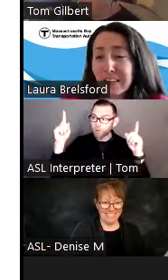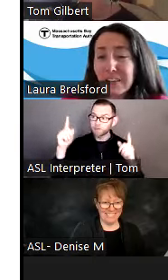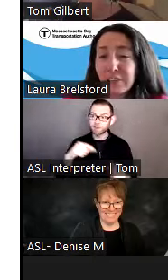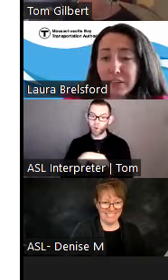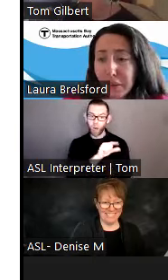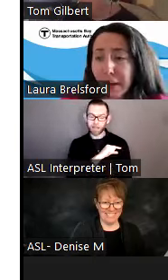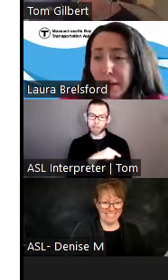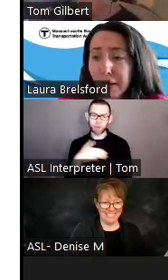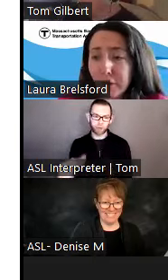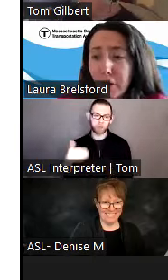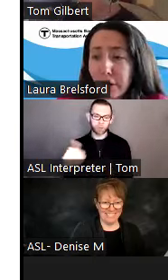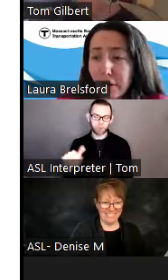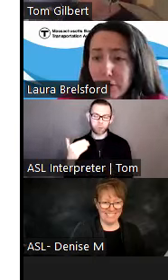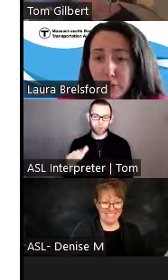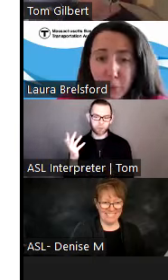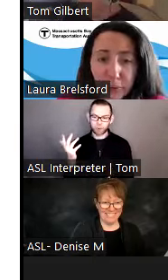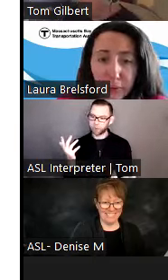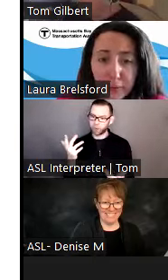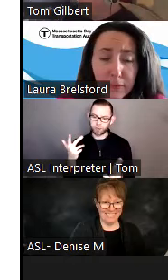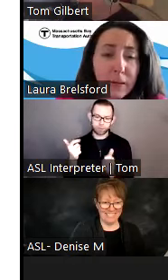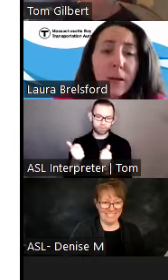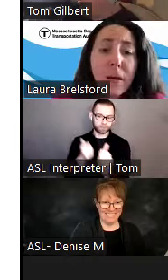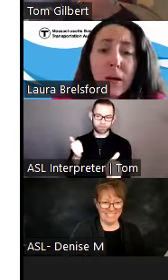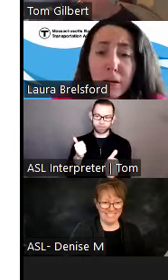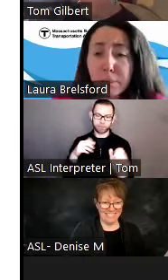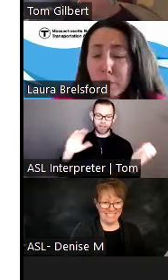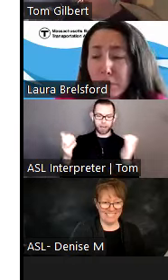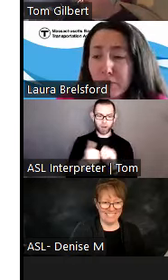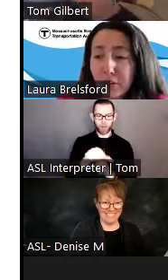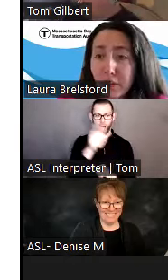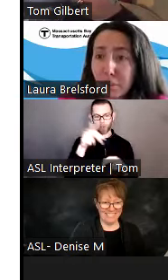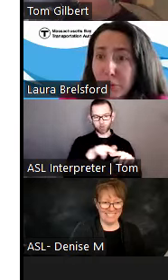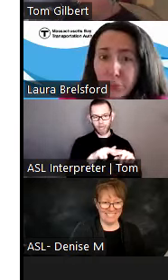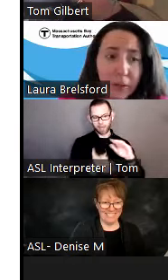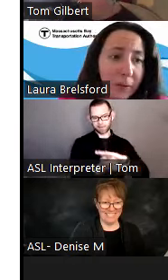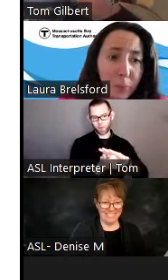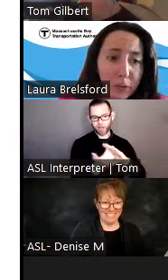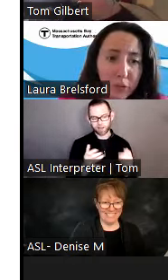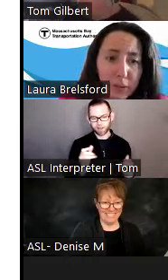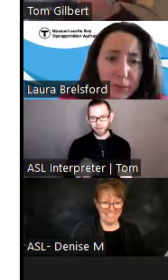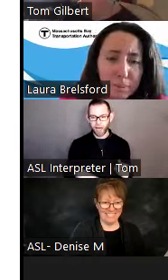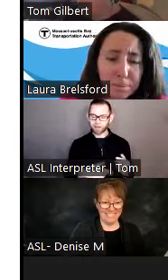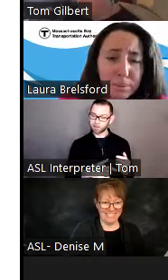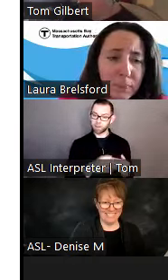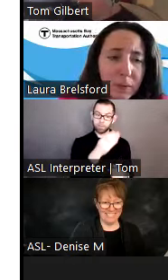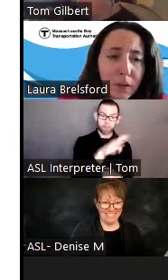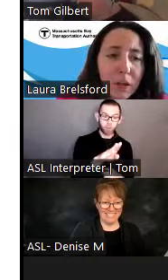lagging significantly behind our other subway lines, specifically the blue and orange line.